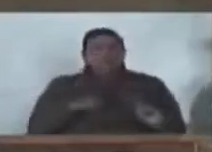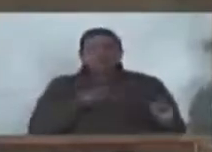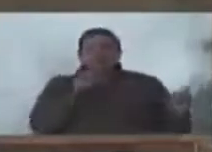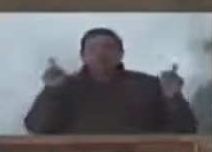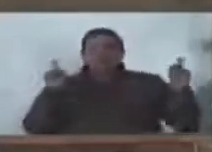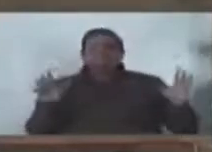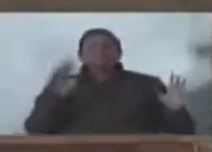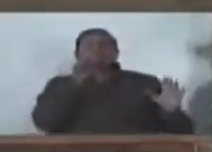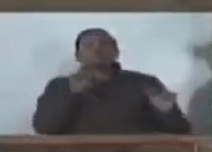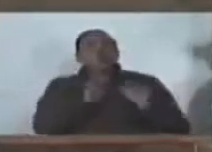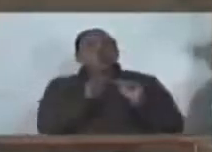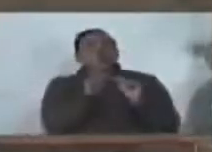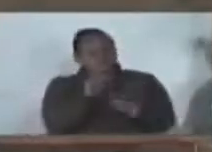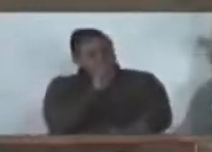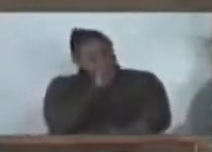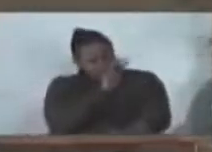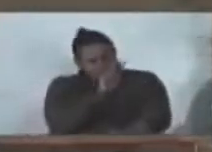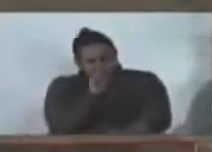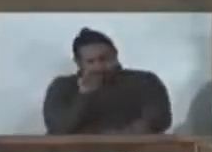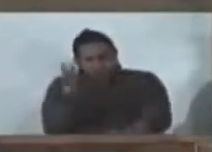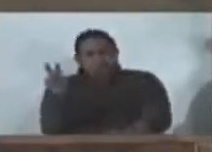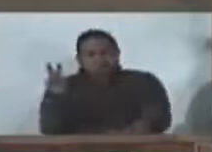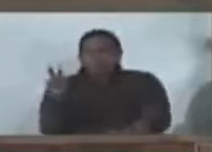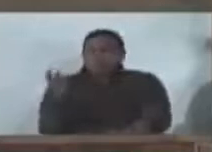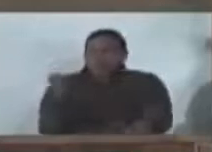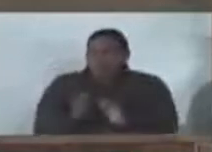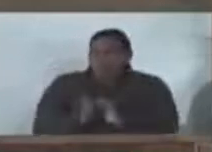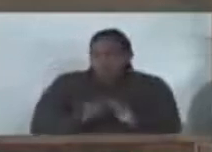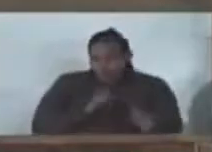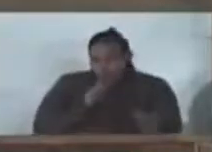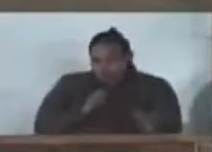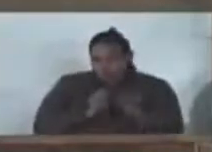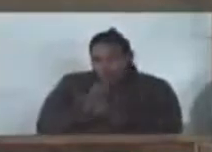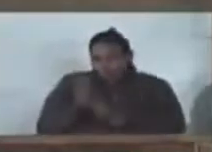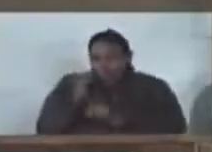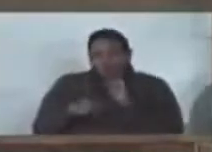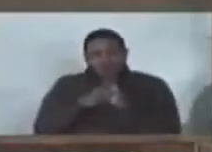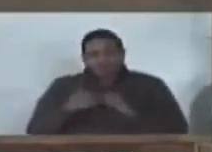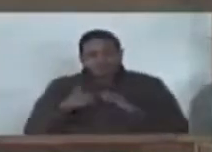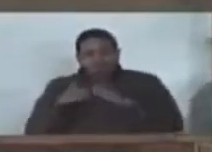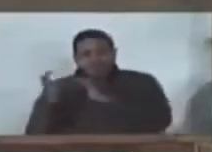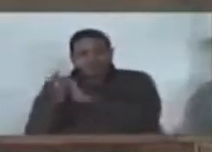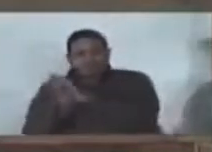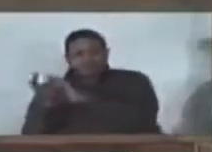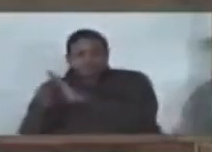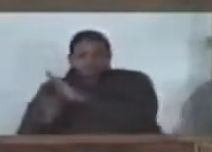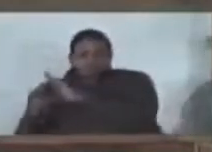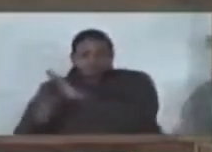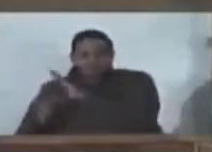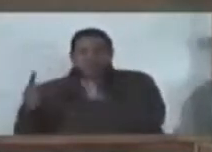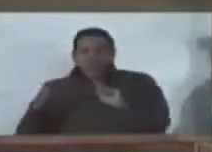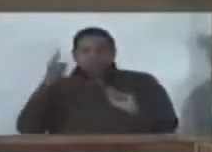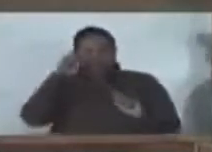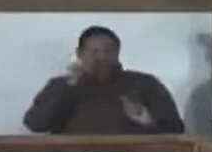that continues to seek institutional responses for gender-based violence because we understand